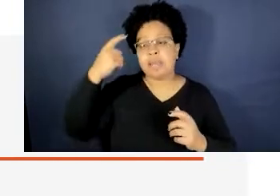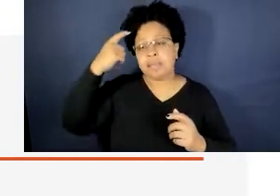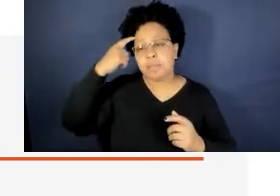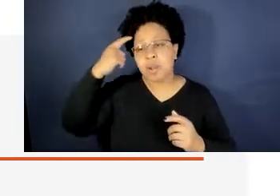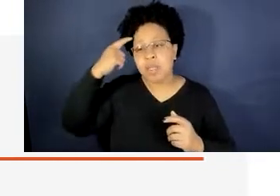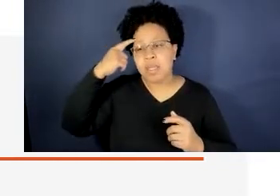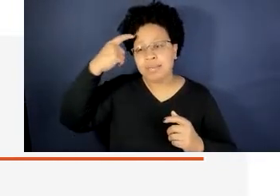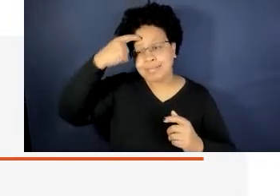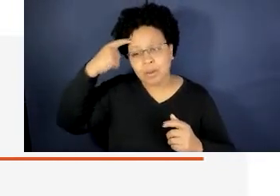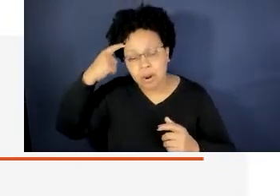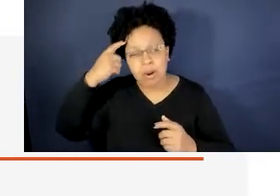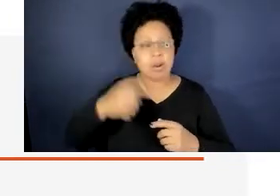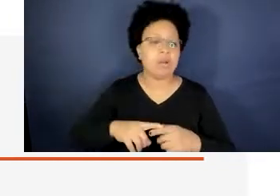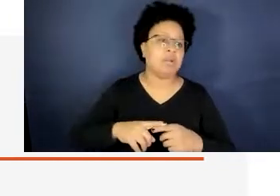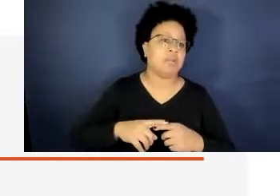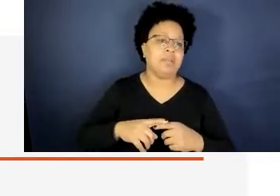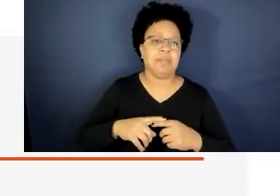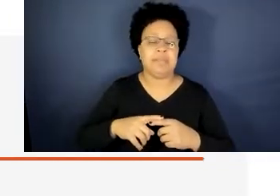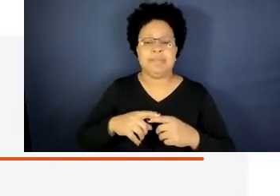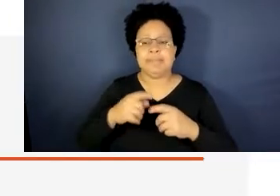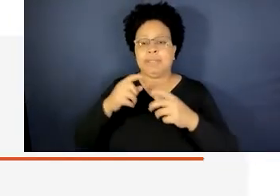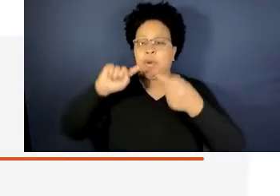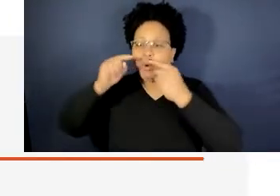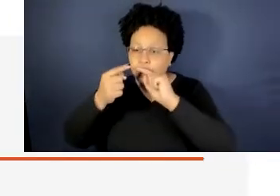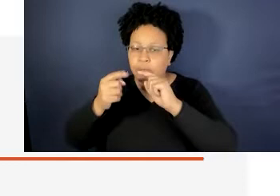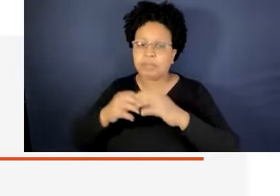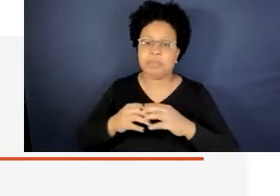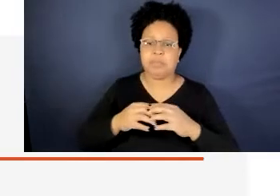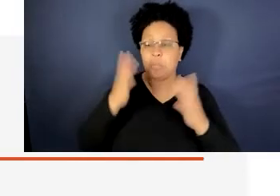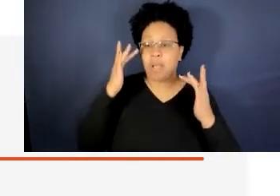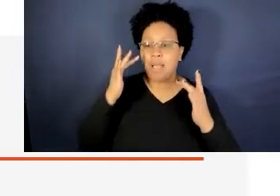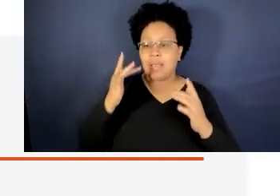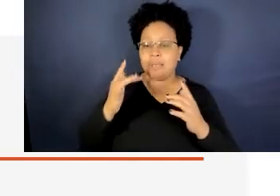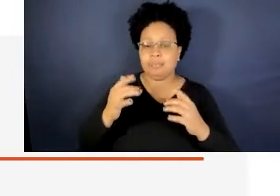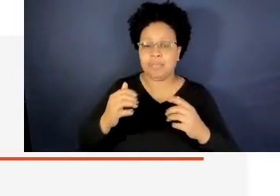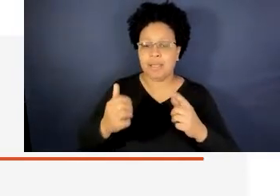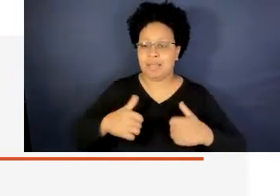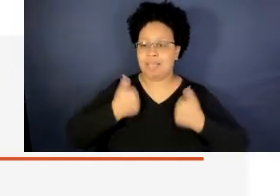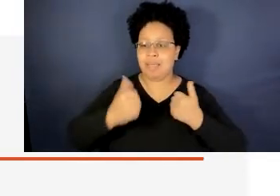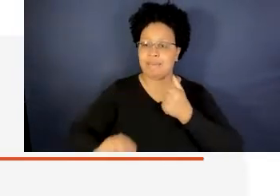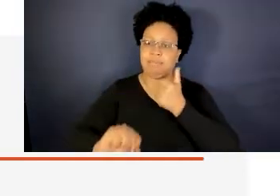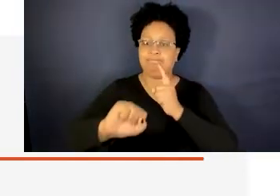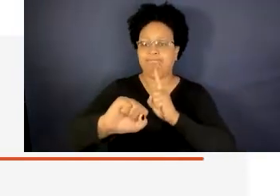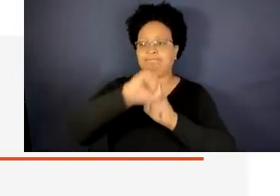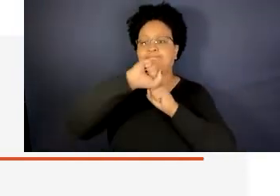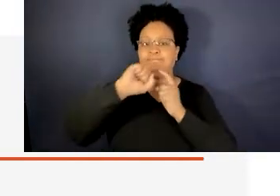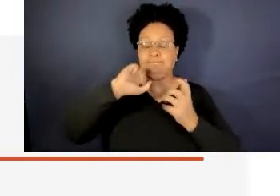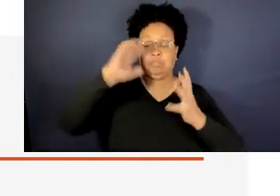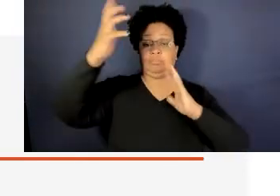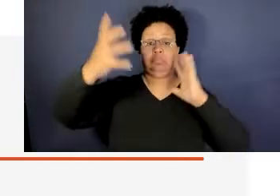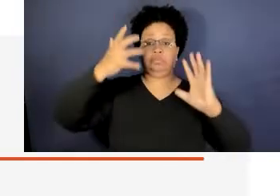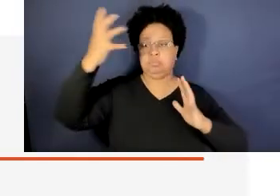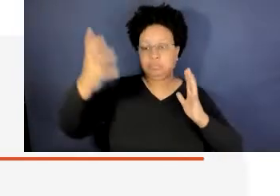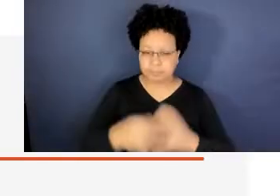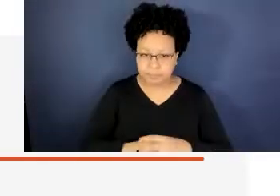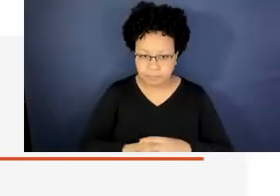scarred or wounded because of life devastating or life threatening things. And so when I talk about trauma, trauma again, as I